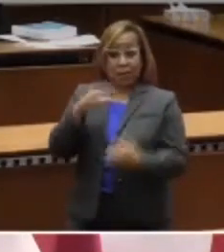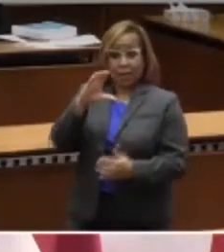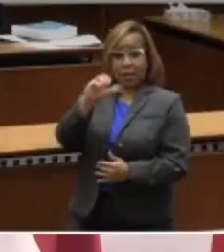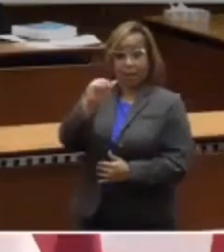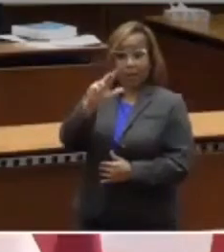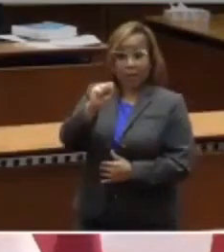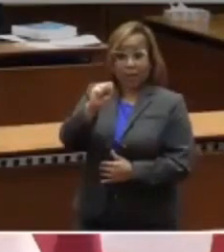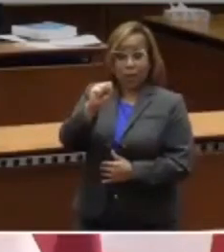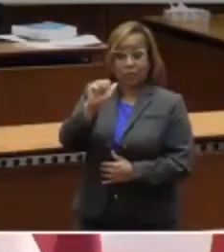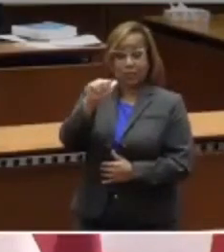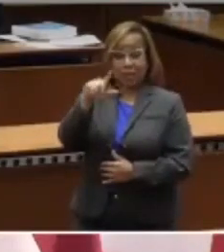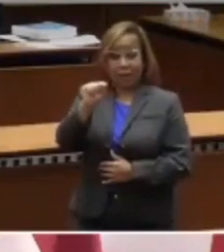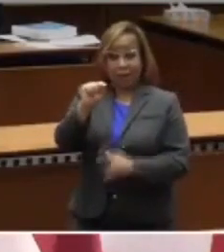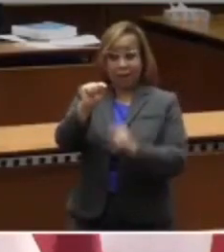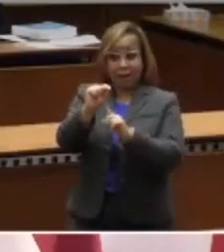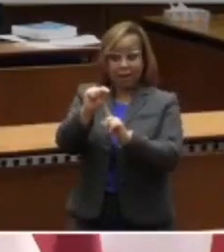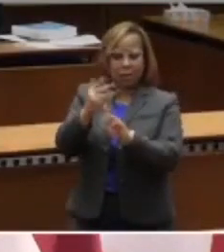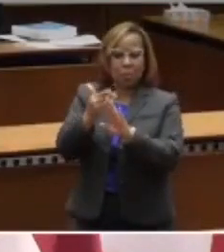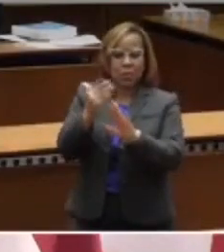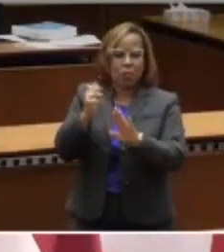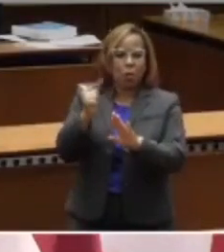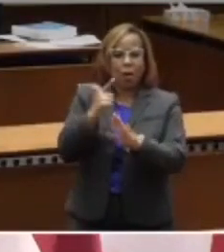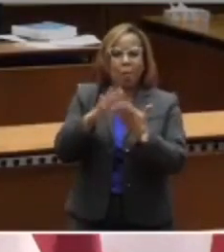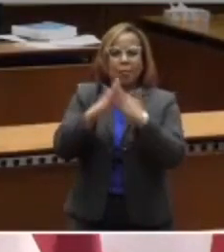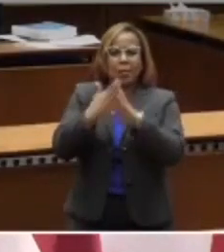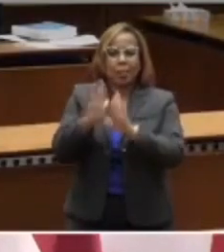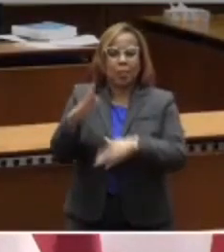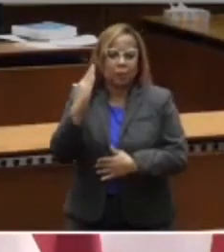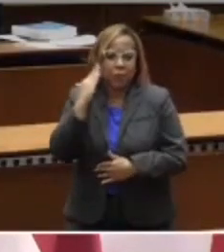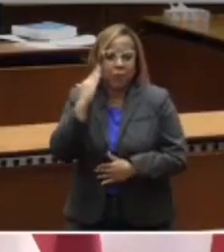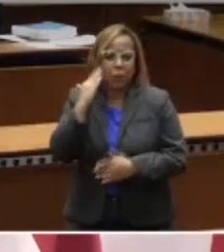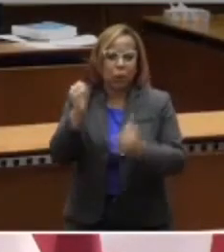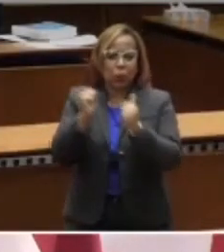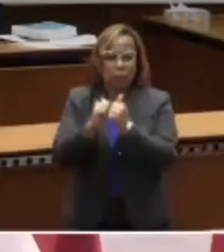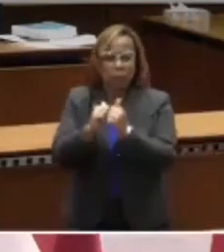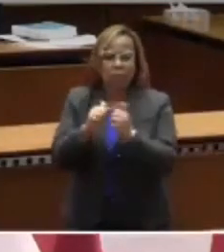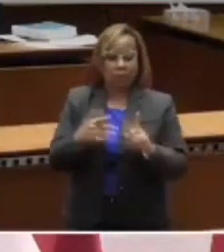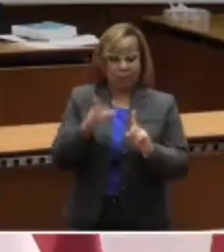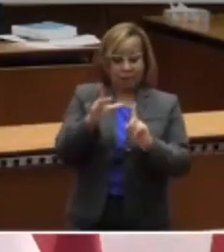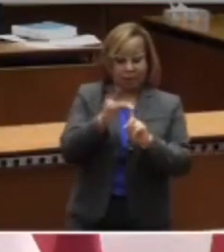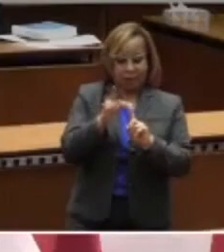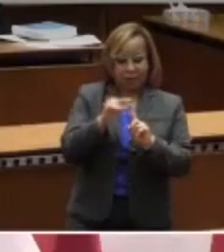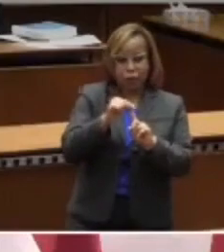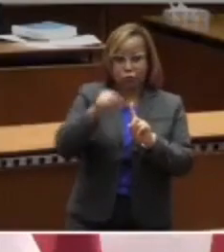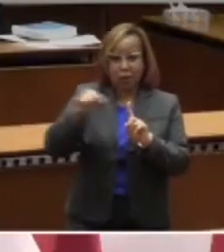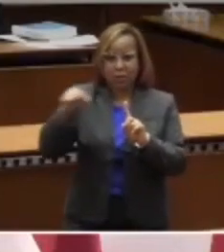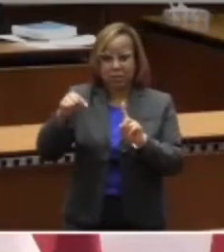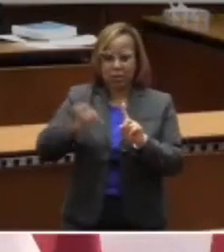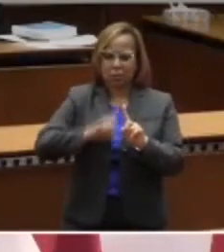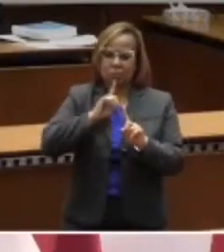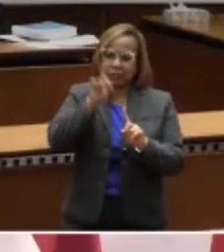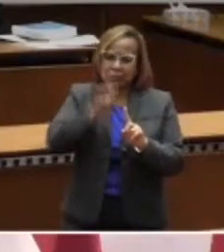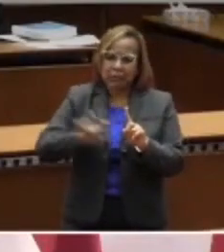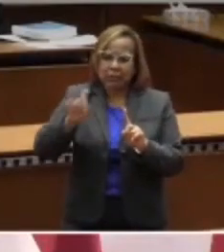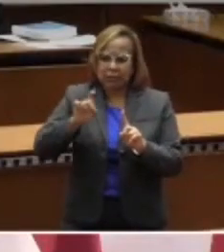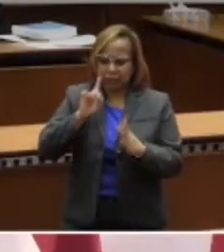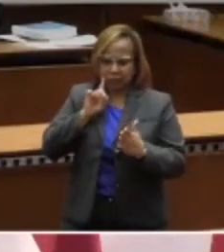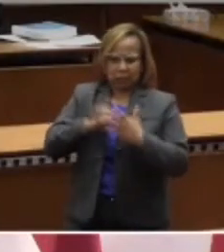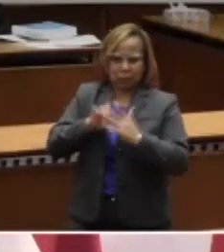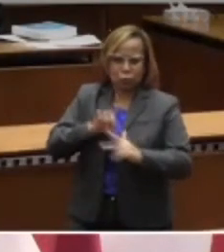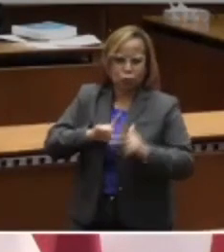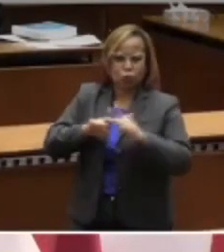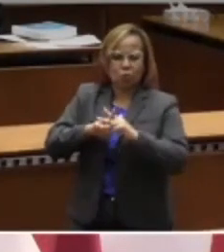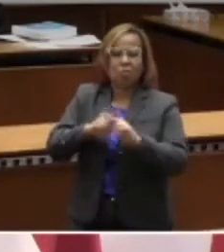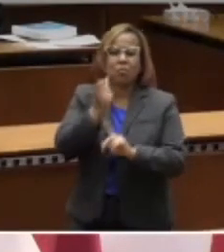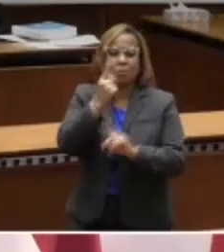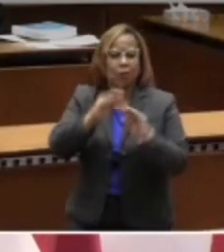Act, and before we all became familiar with contract chasing, a heightened need arose. To